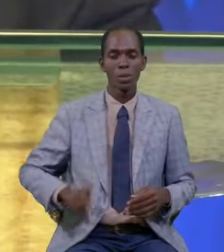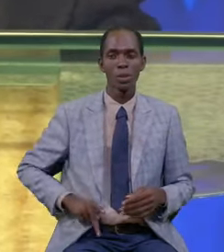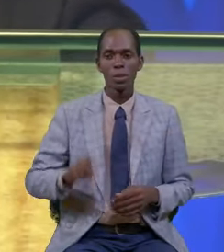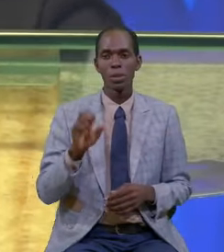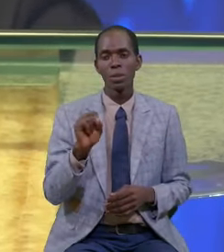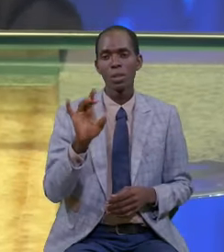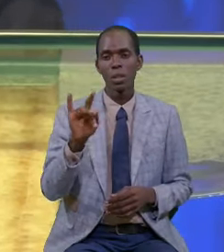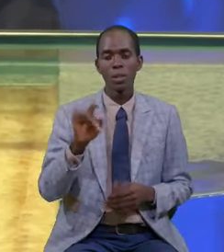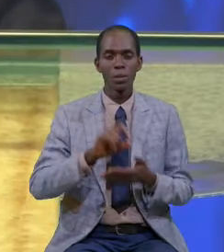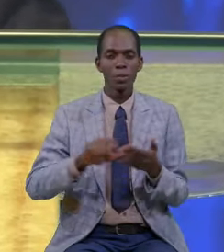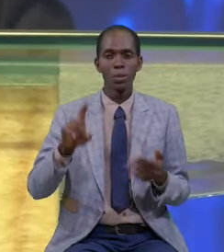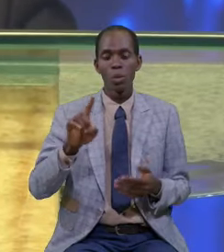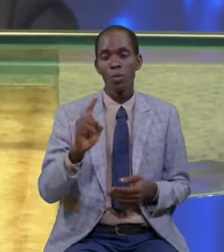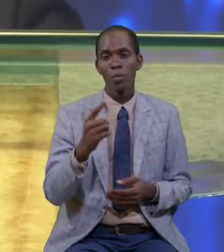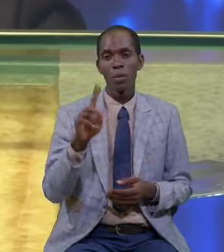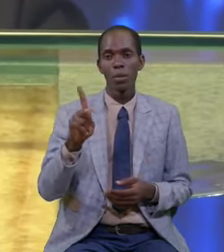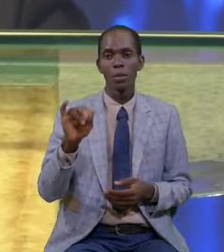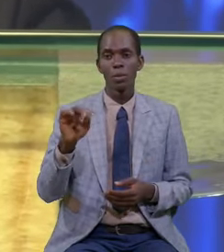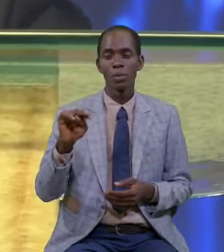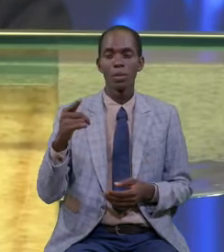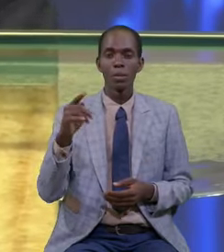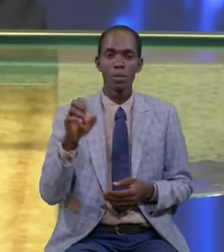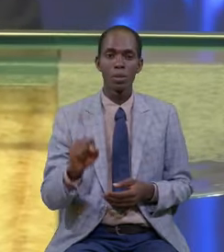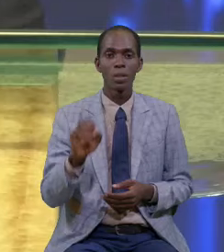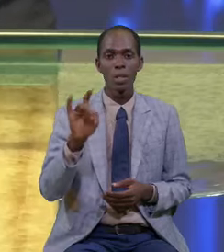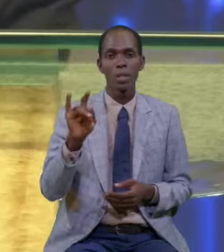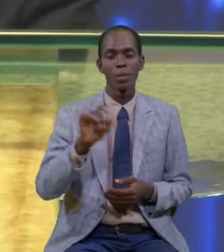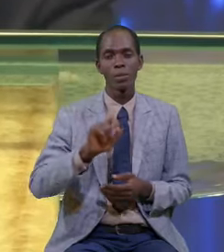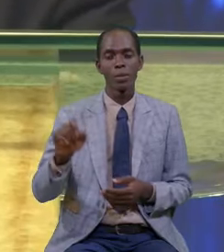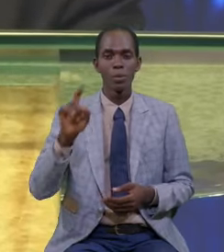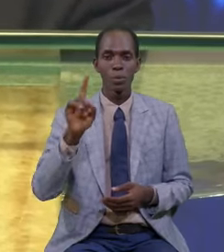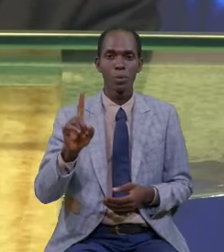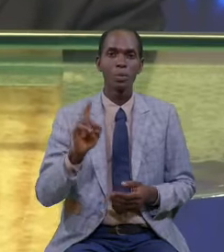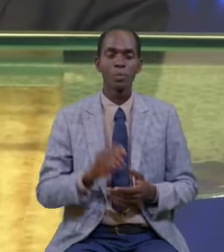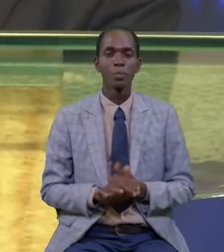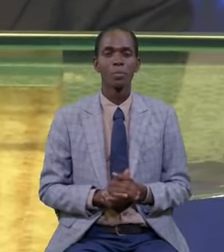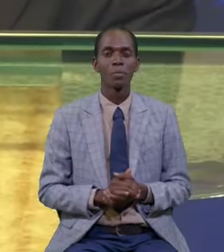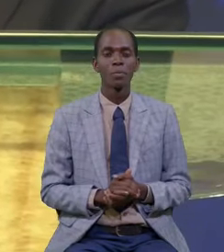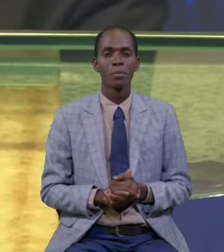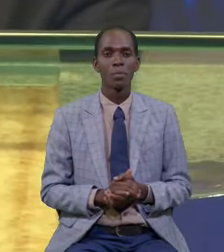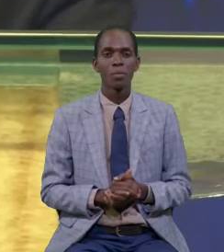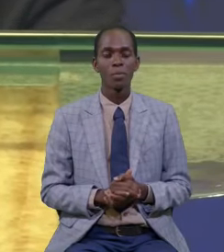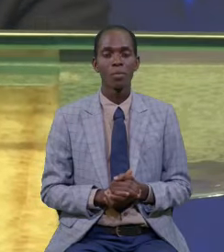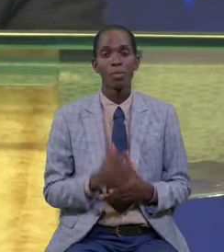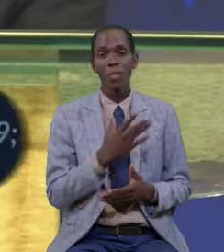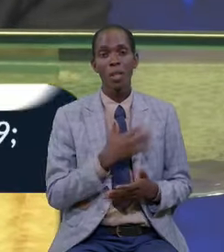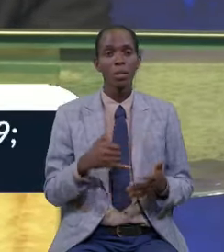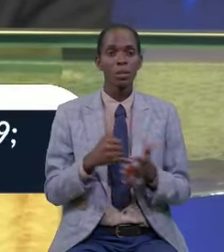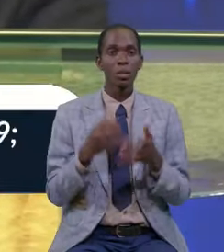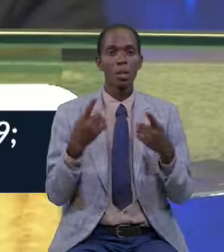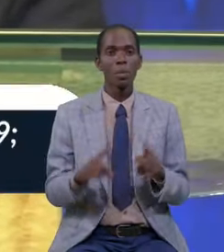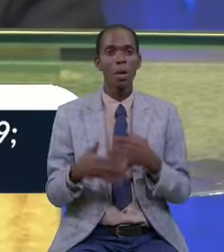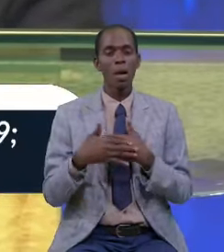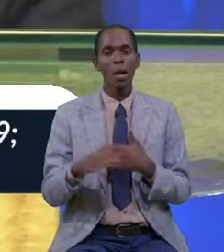verse 1. 1 Kings chapter 18. Reading from verse 1. And it came to pass after